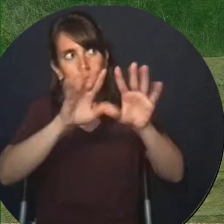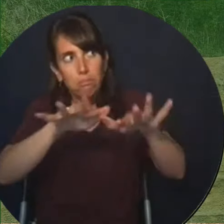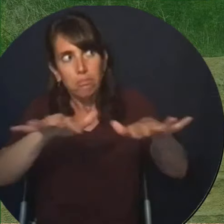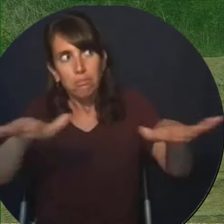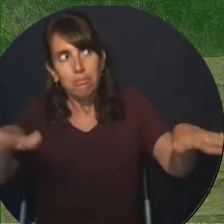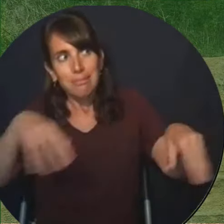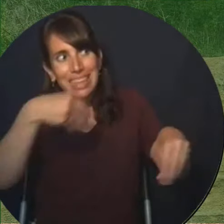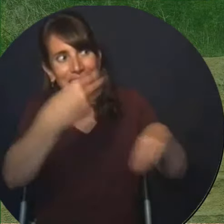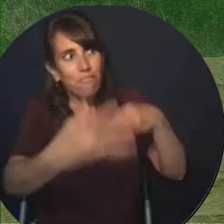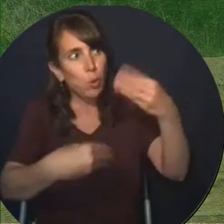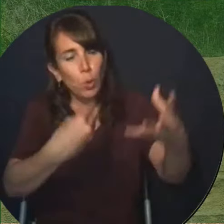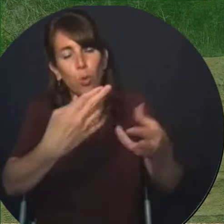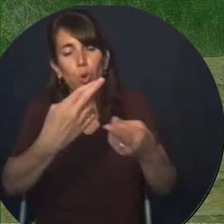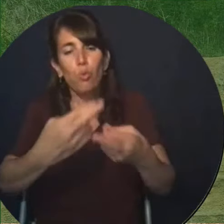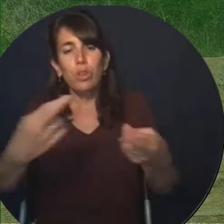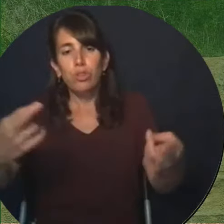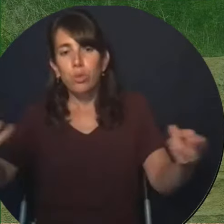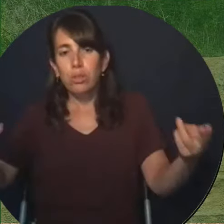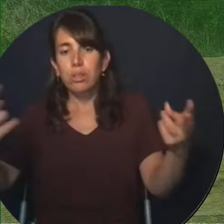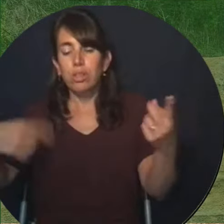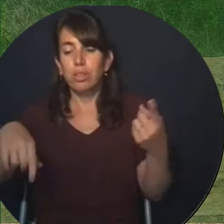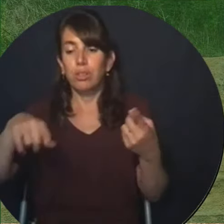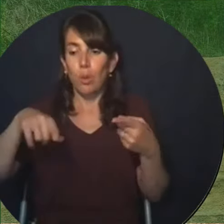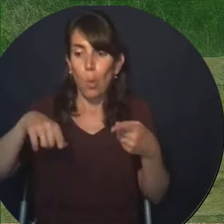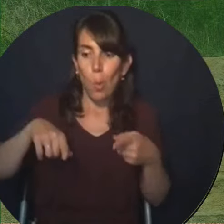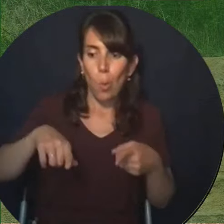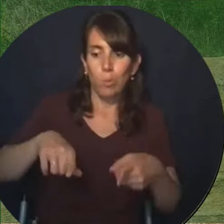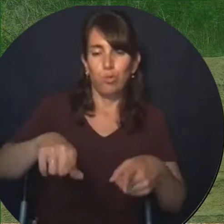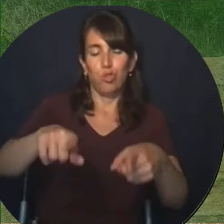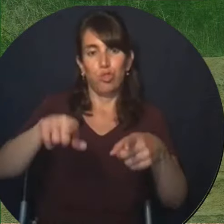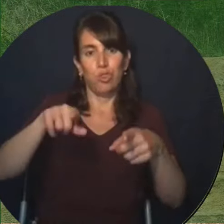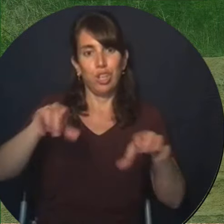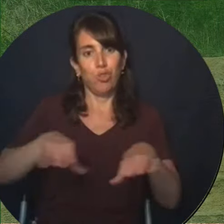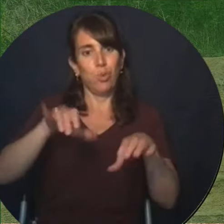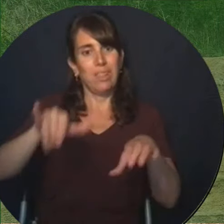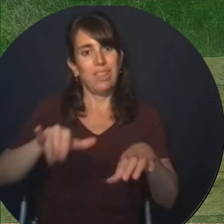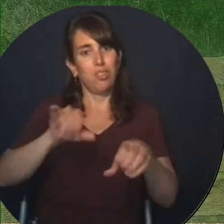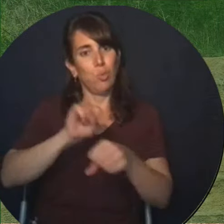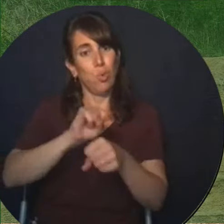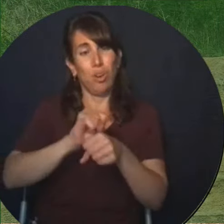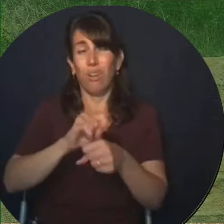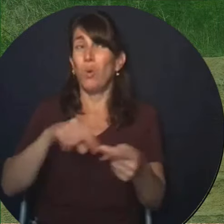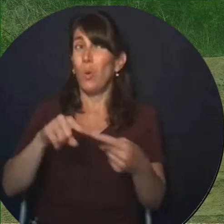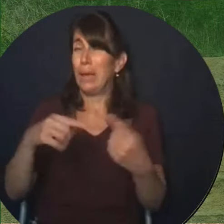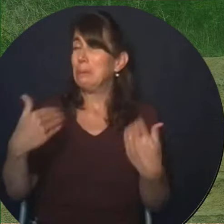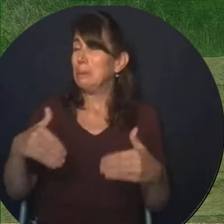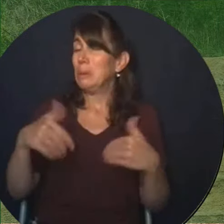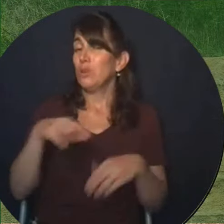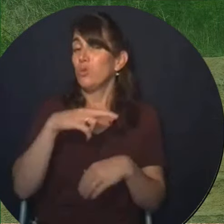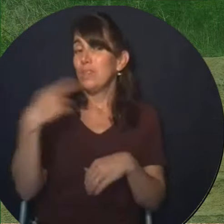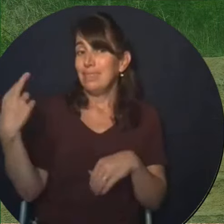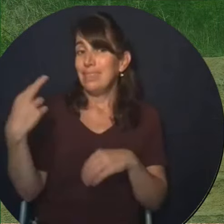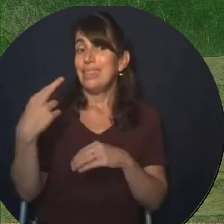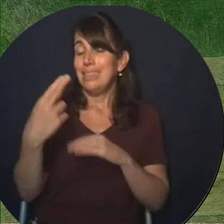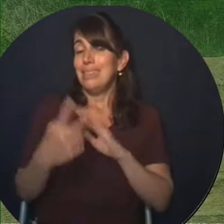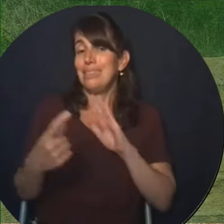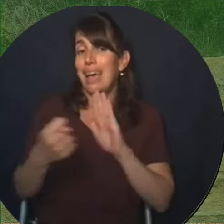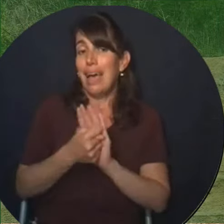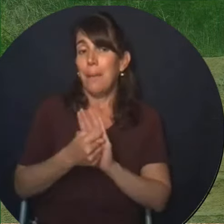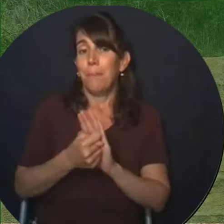this work and trying to assess how to move through a risky time doing these really important interventions.